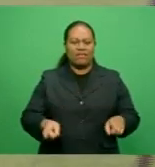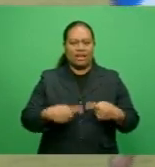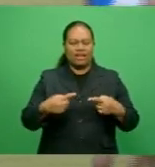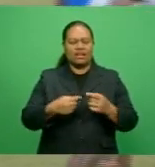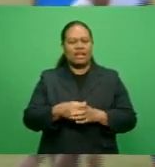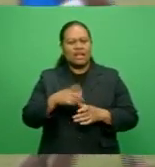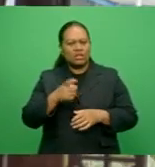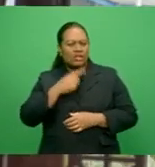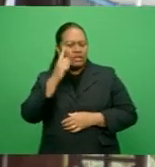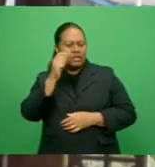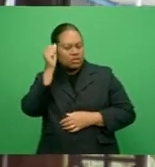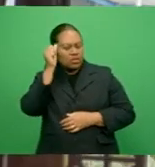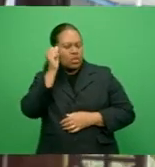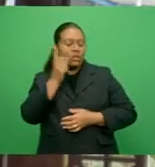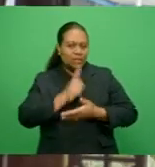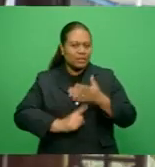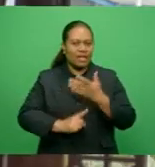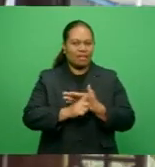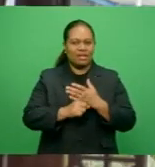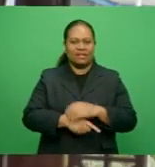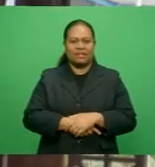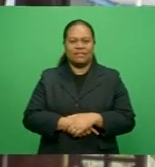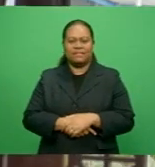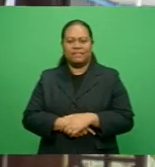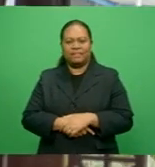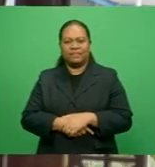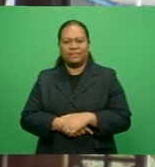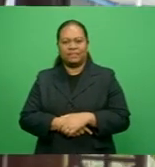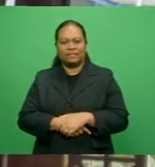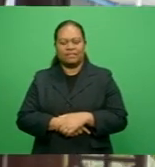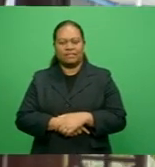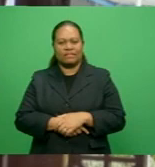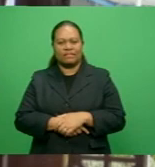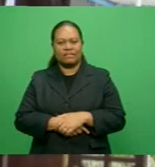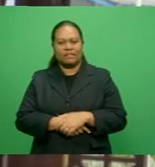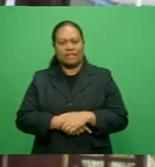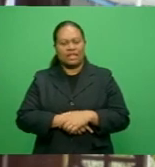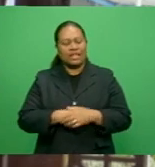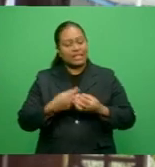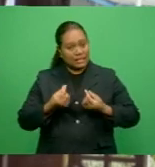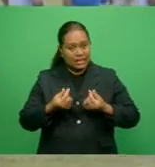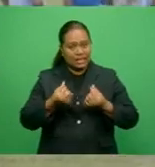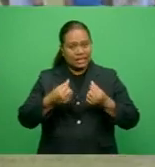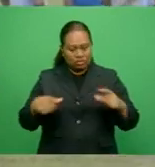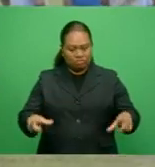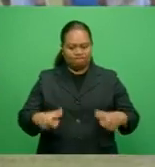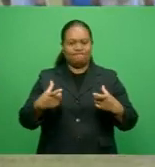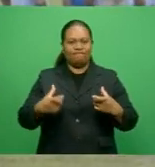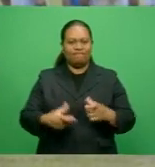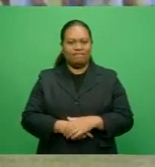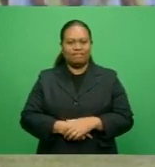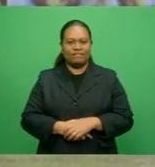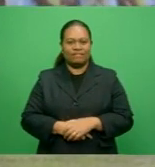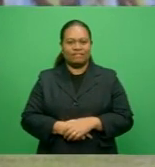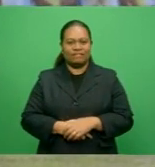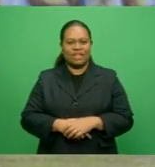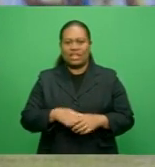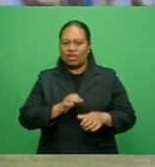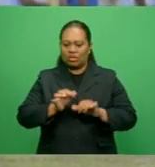is expected of them. As always, it's very easy to challenge rather than